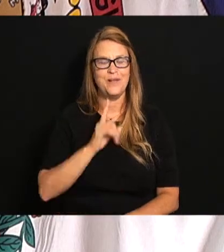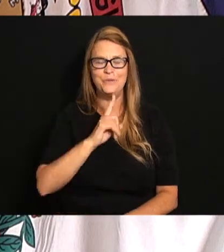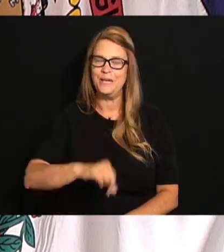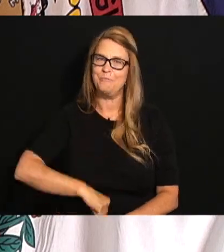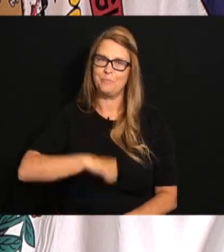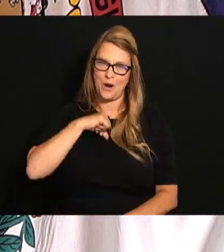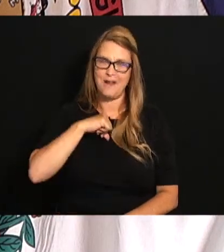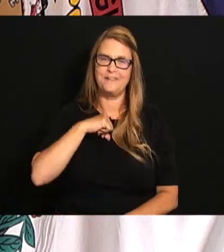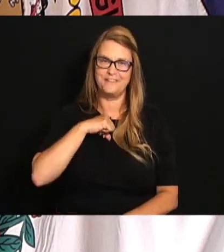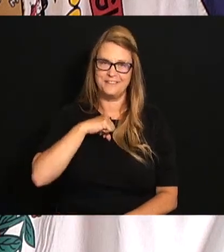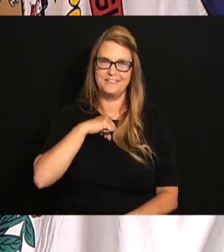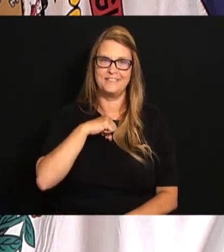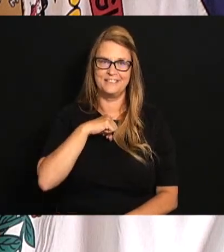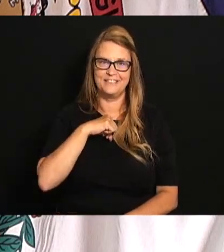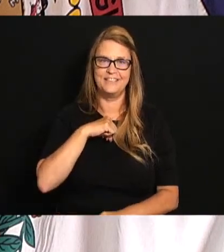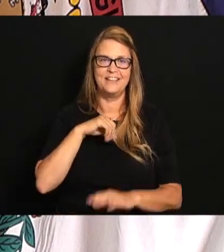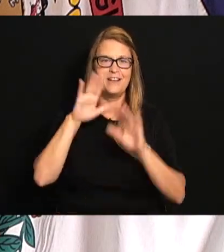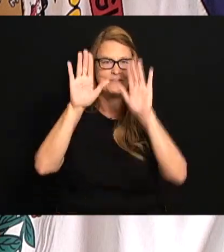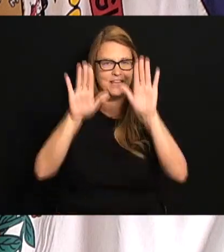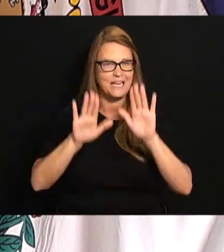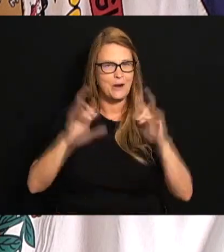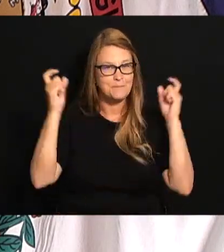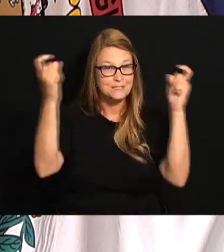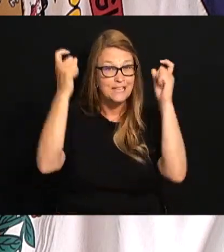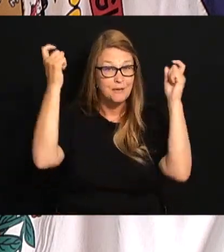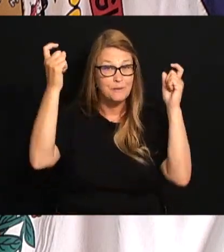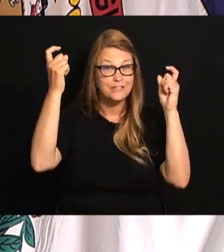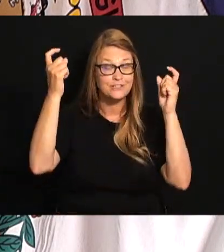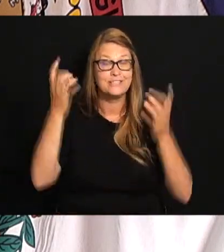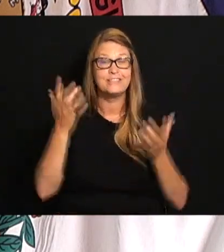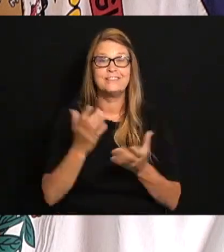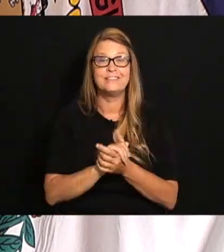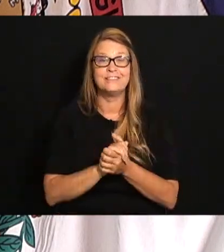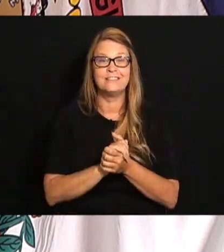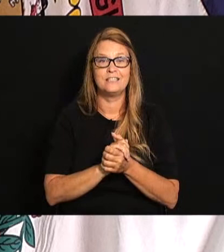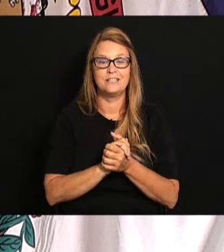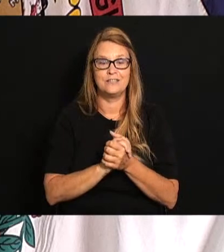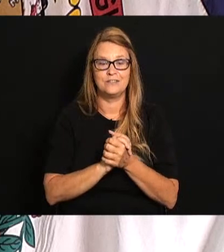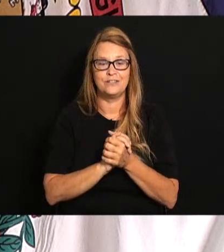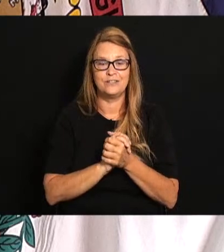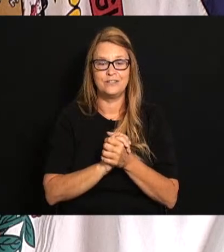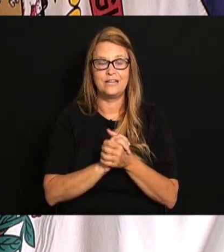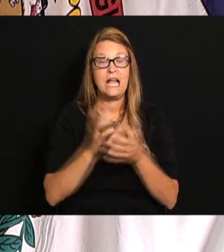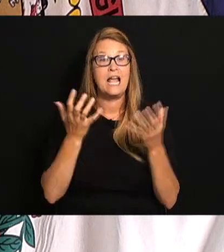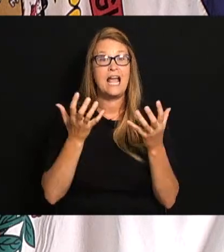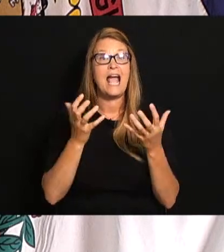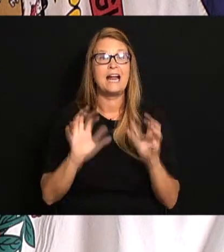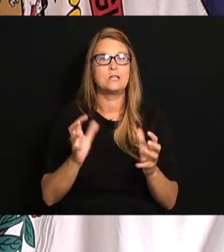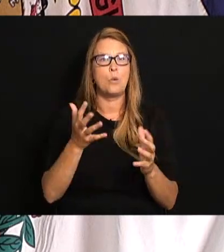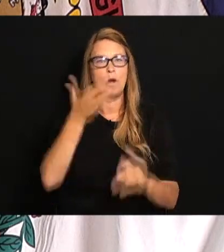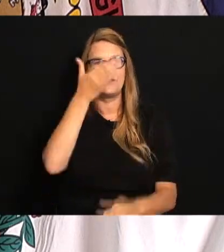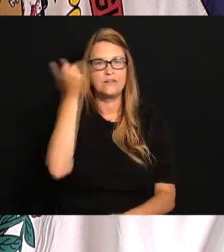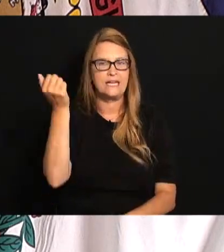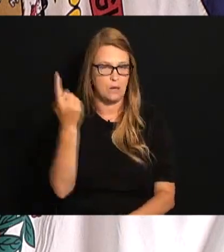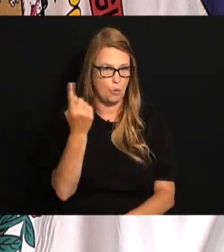proud. It's an incredible celebration. The other thing I surely don't want to leave this out,